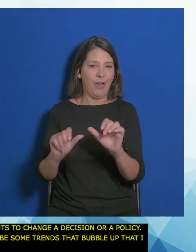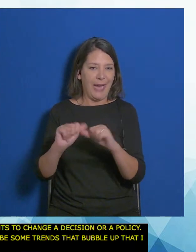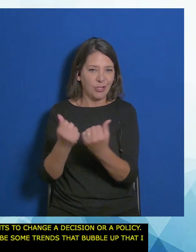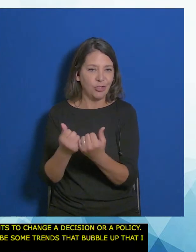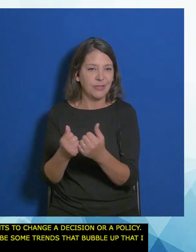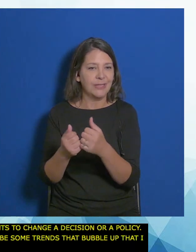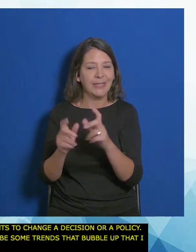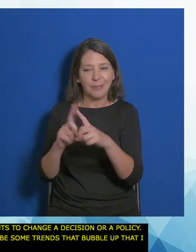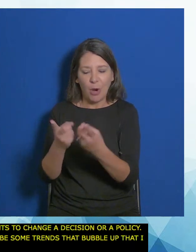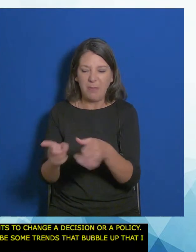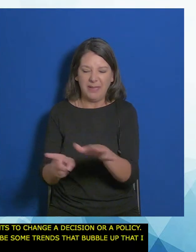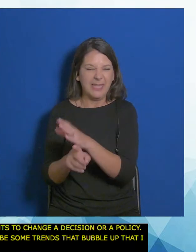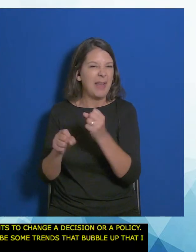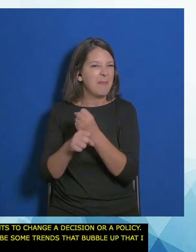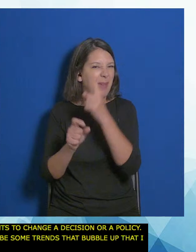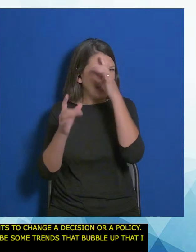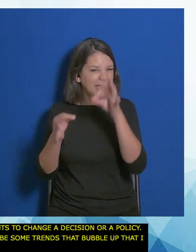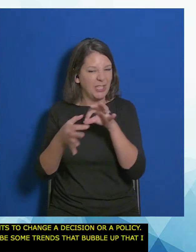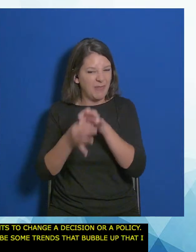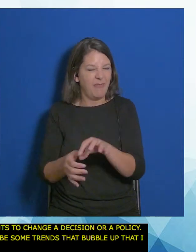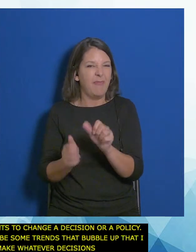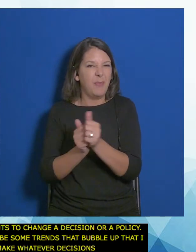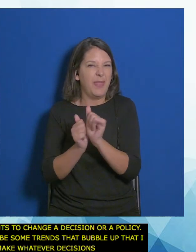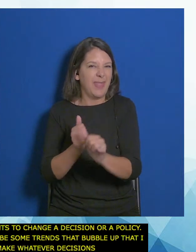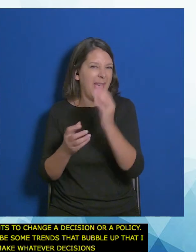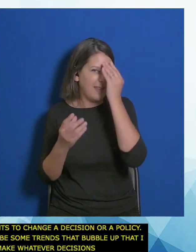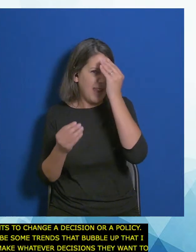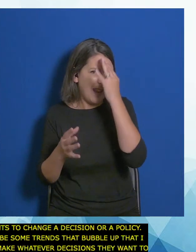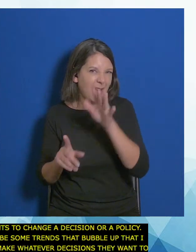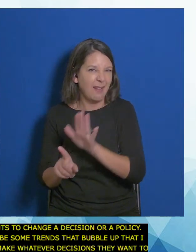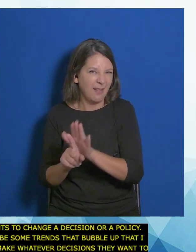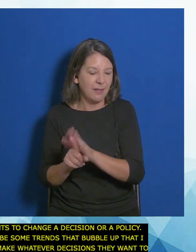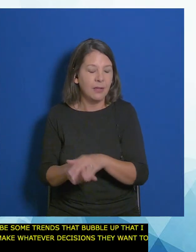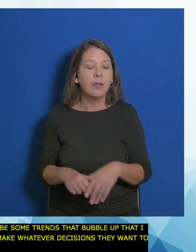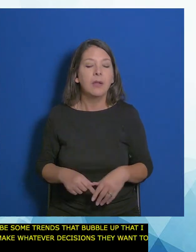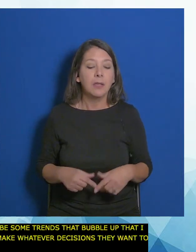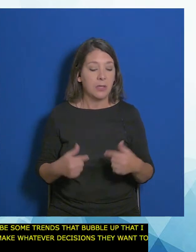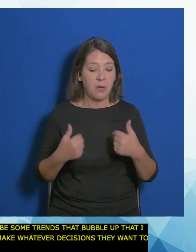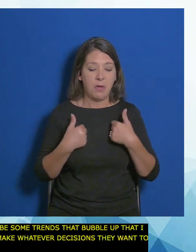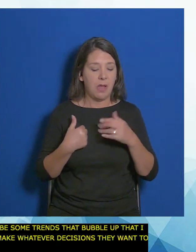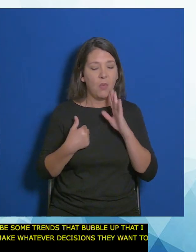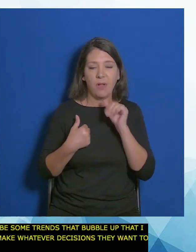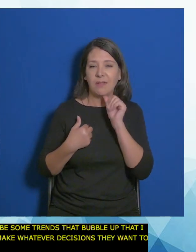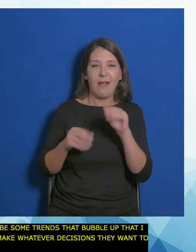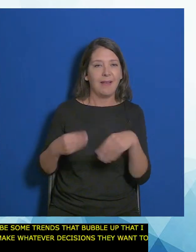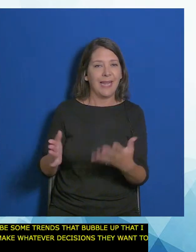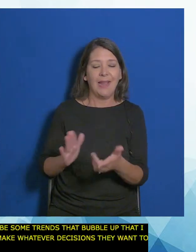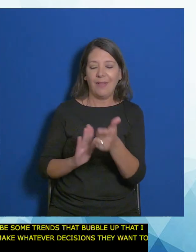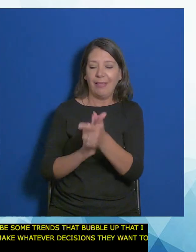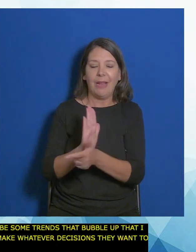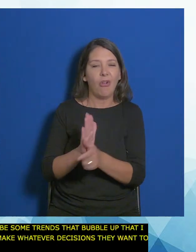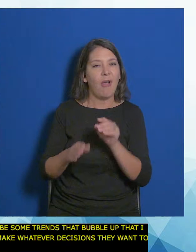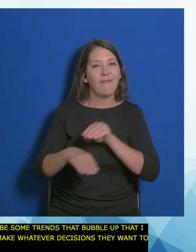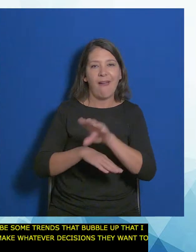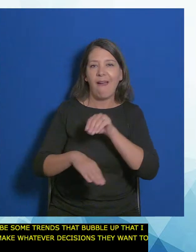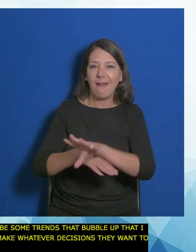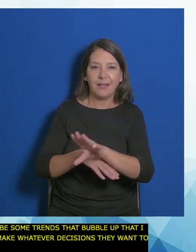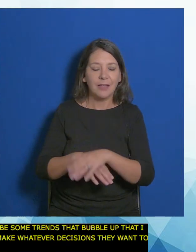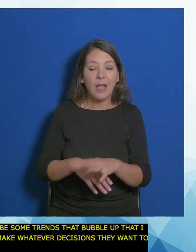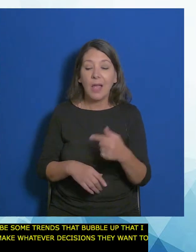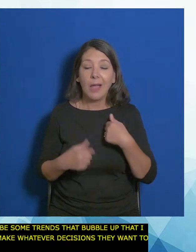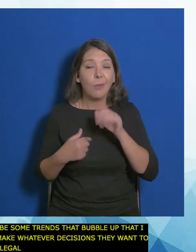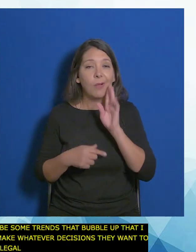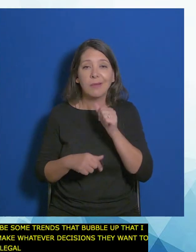decisions they want to based on that data and that information. The ombudsperson will not offer legal advice, testify